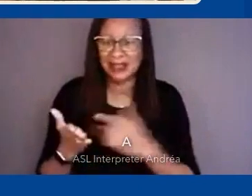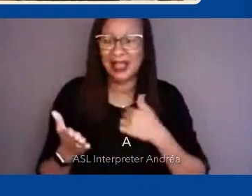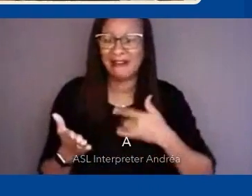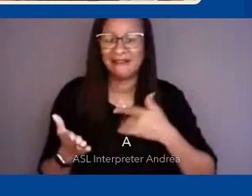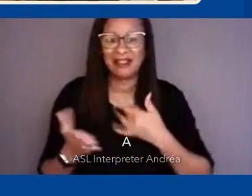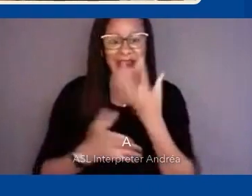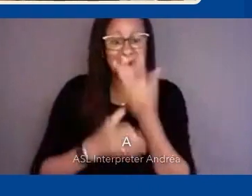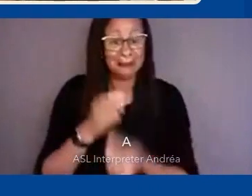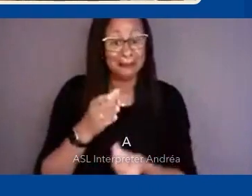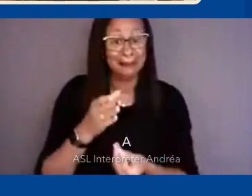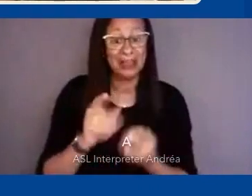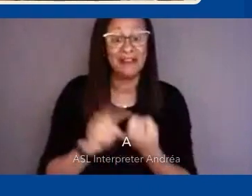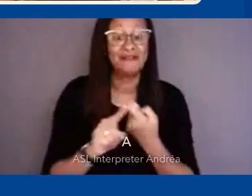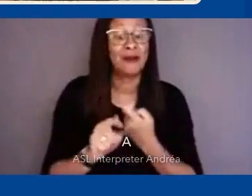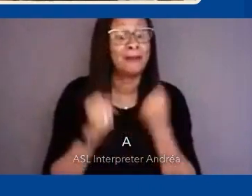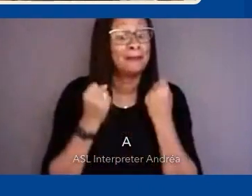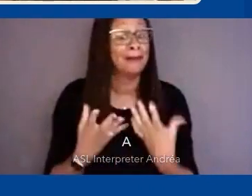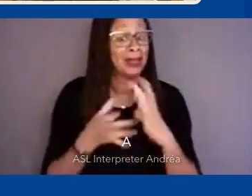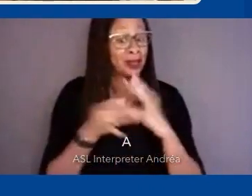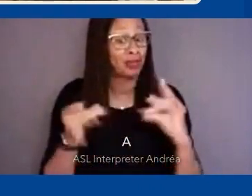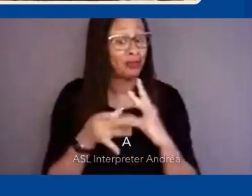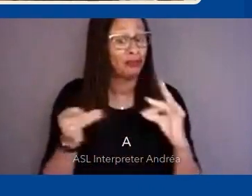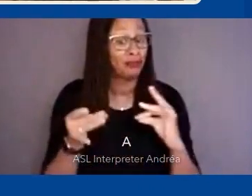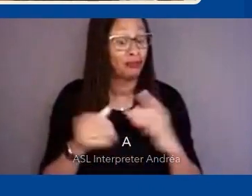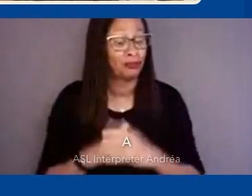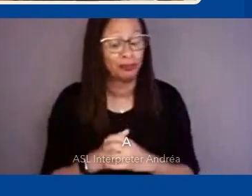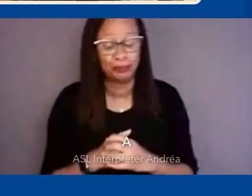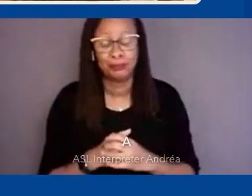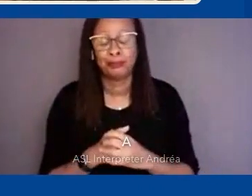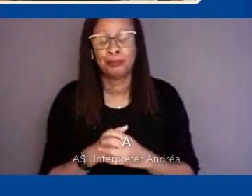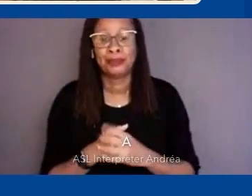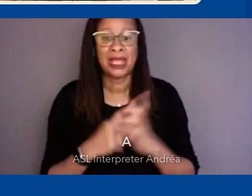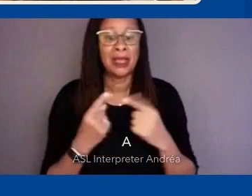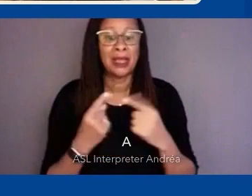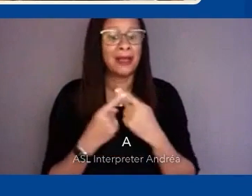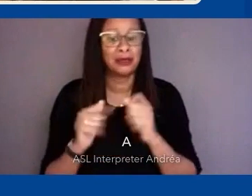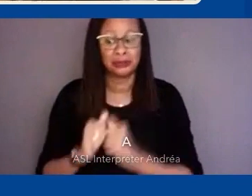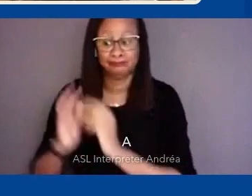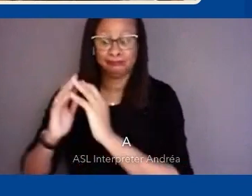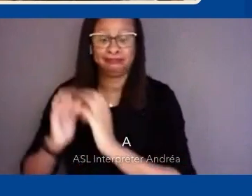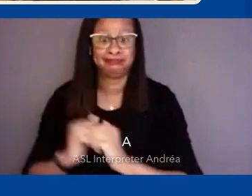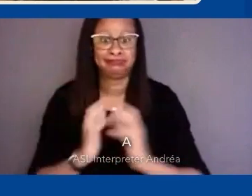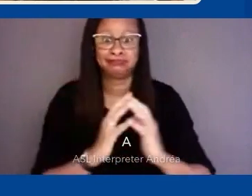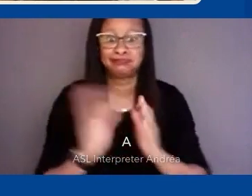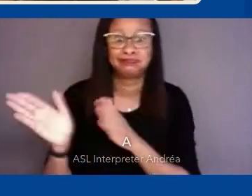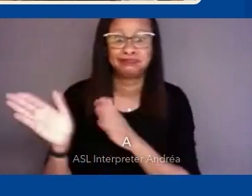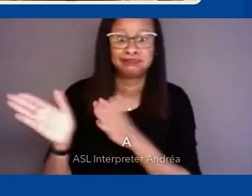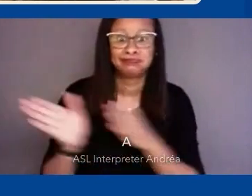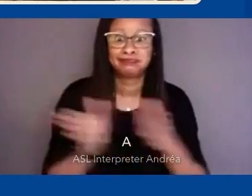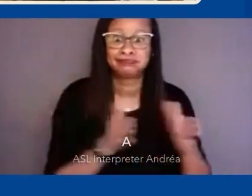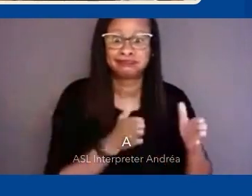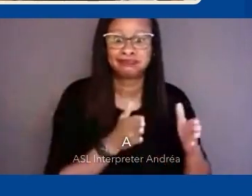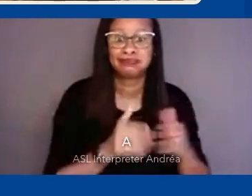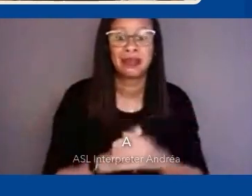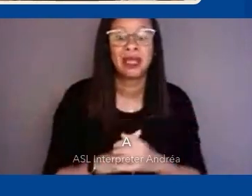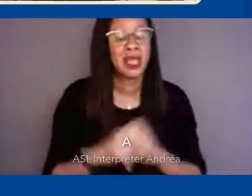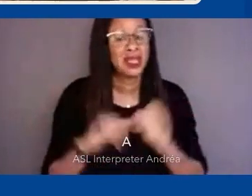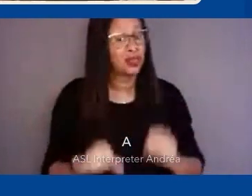missing from a lot of the conversations around organizing. I feel like you can only organize with people you trust,